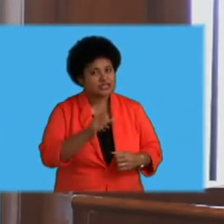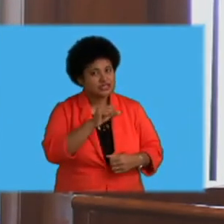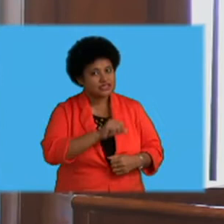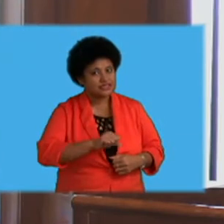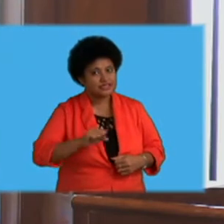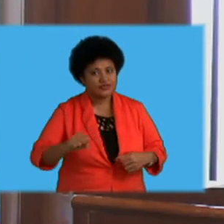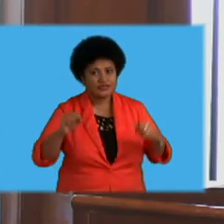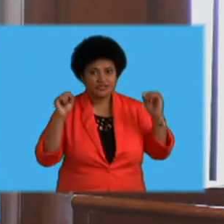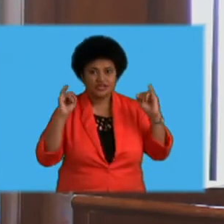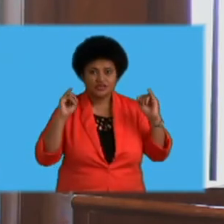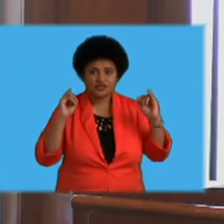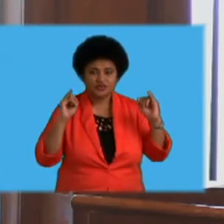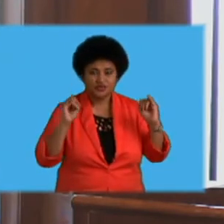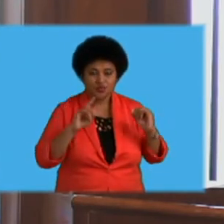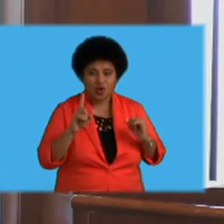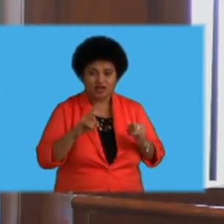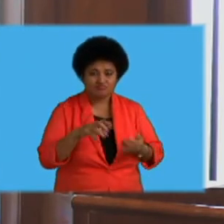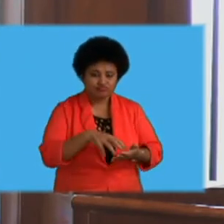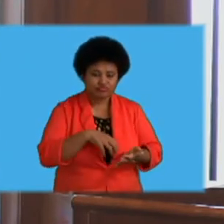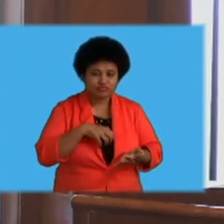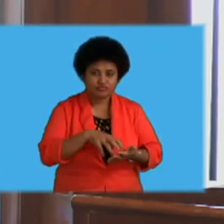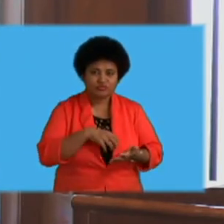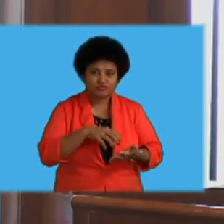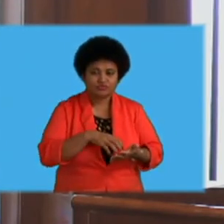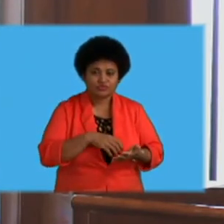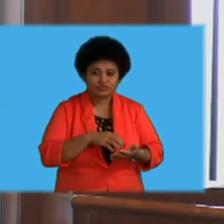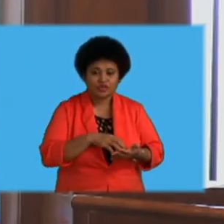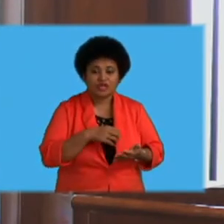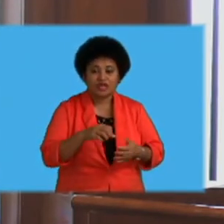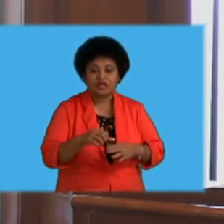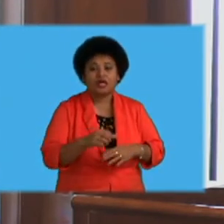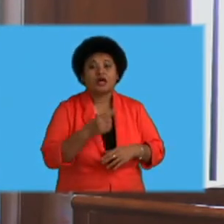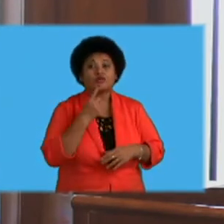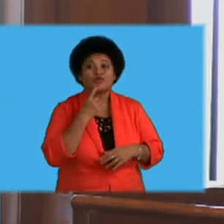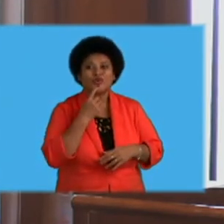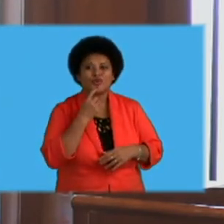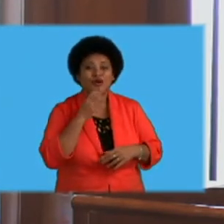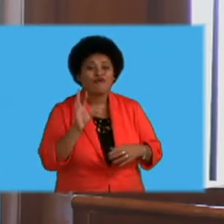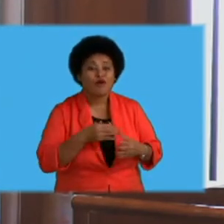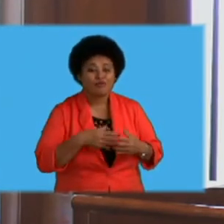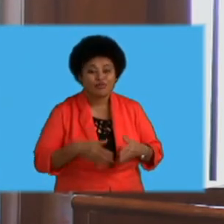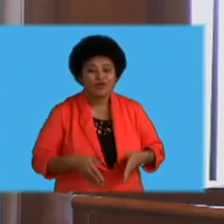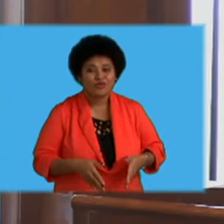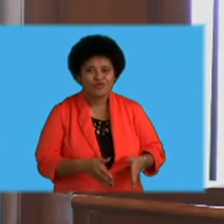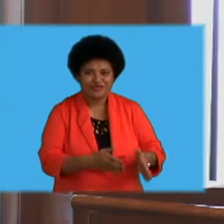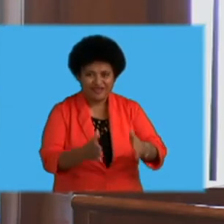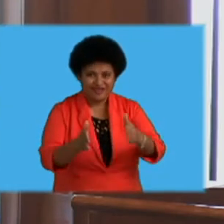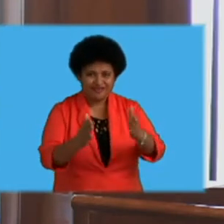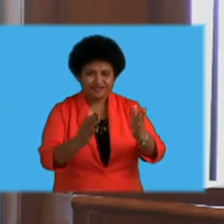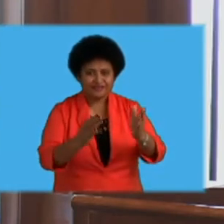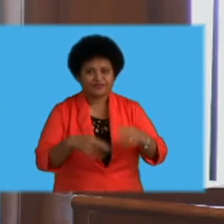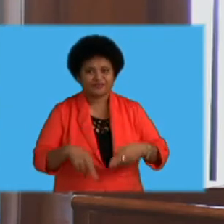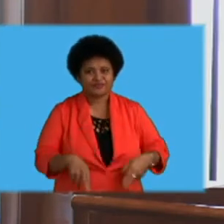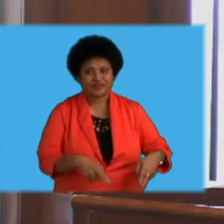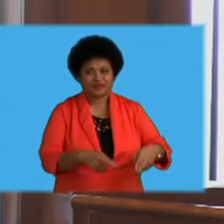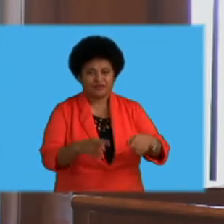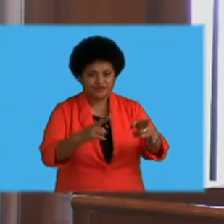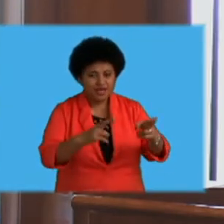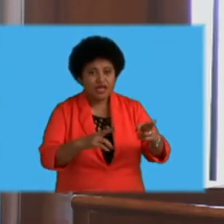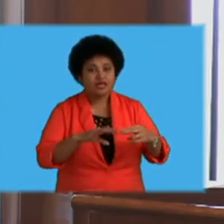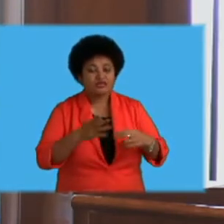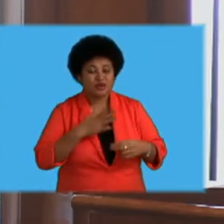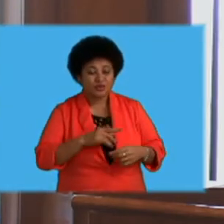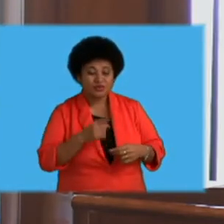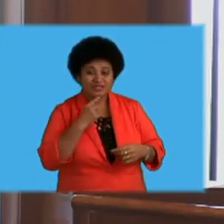issue about the extraction of gravel resources from our rivers. Honourable Deputy Speaker, I'd like to emphasize that the Lands